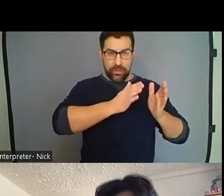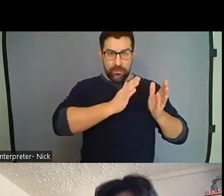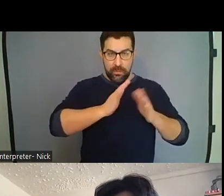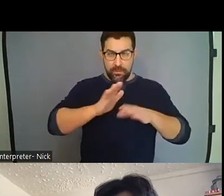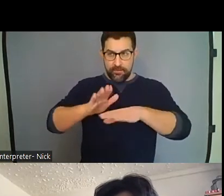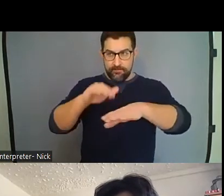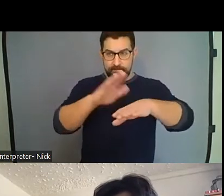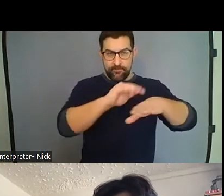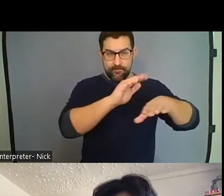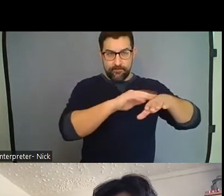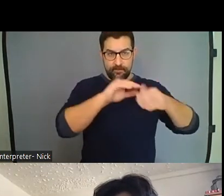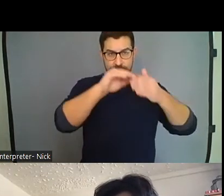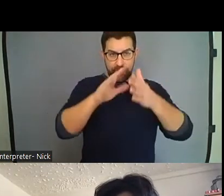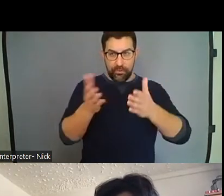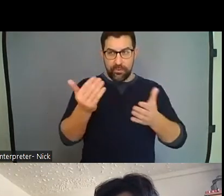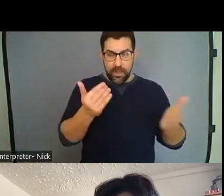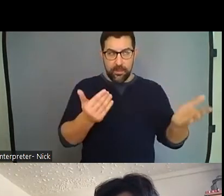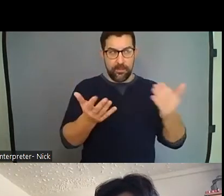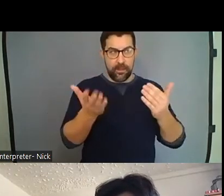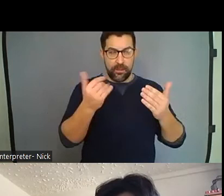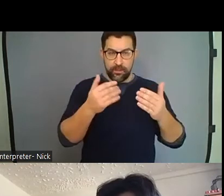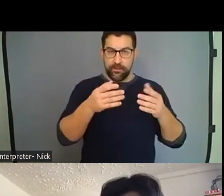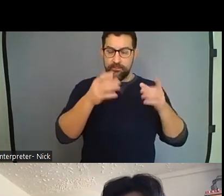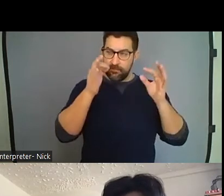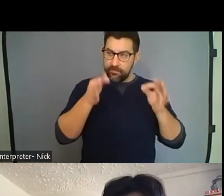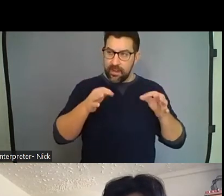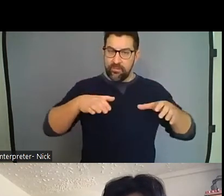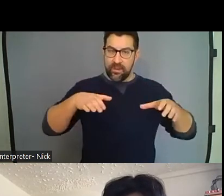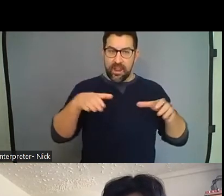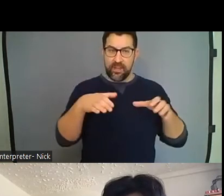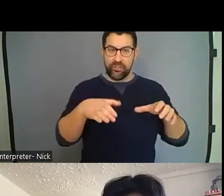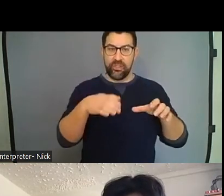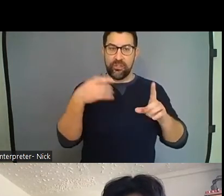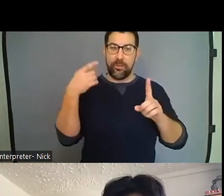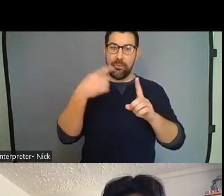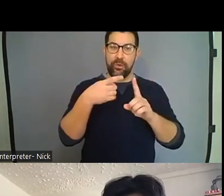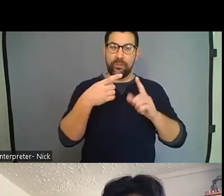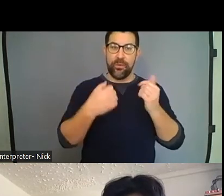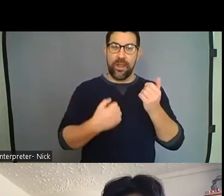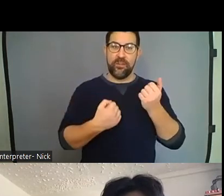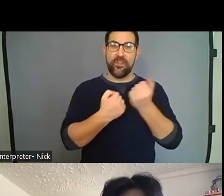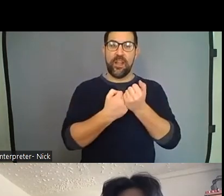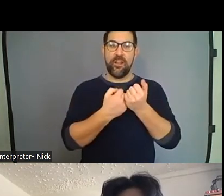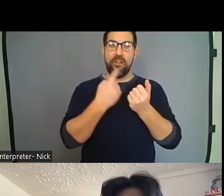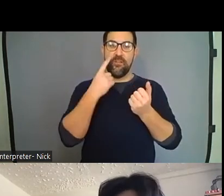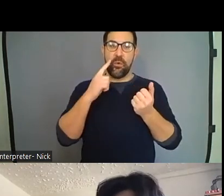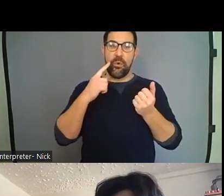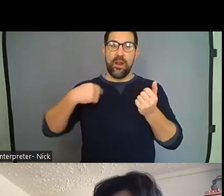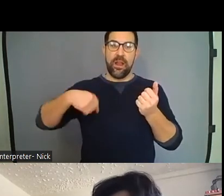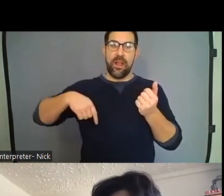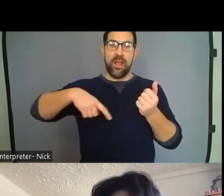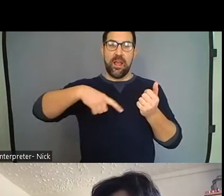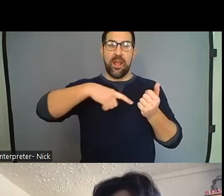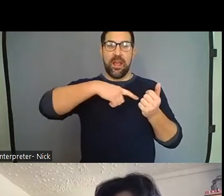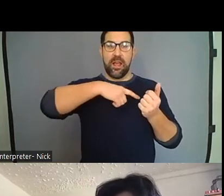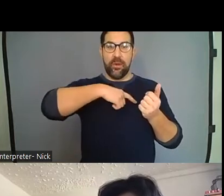to begin taking concrete action in order to advocate for our needs